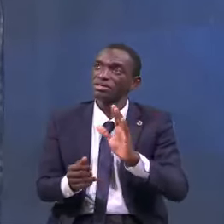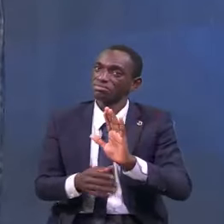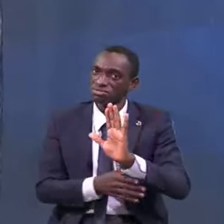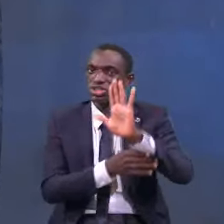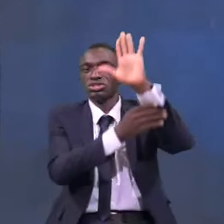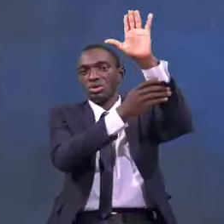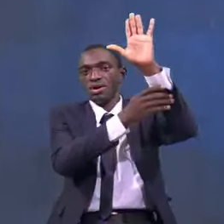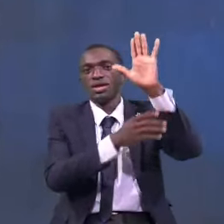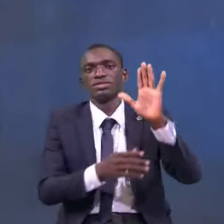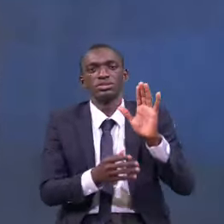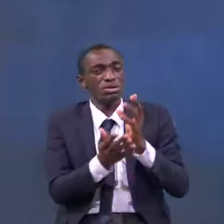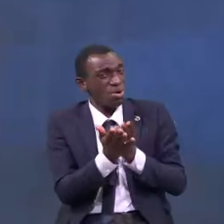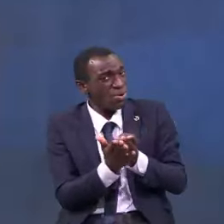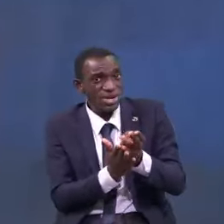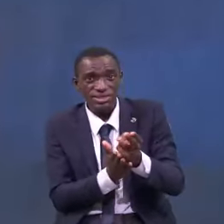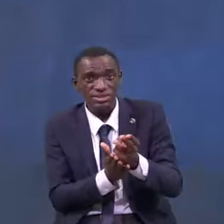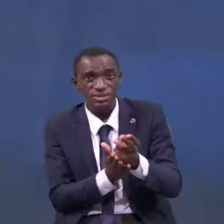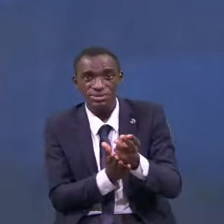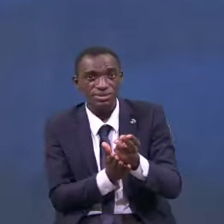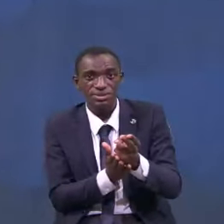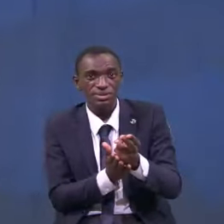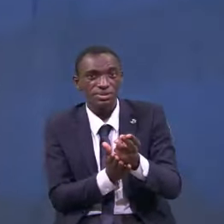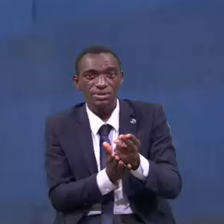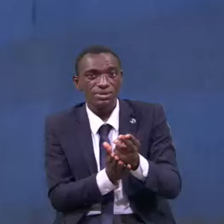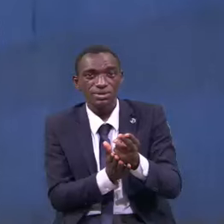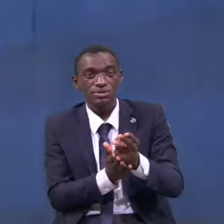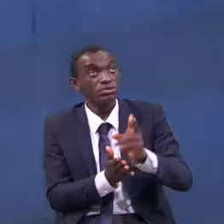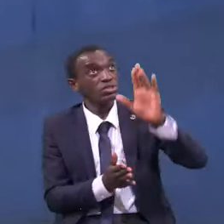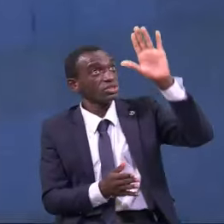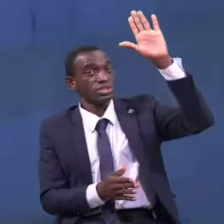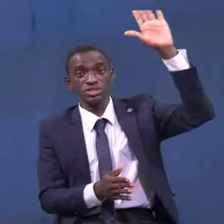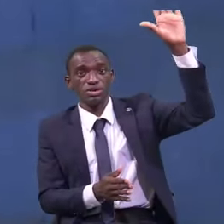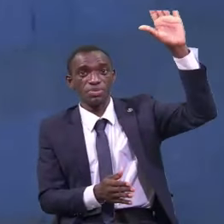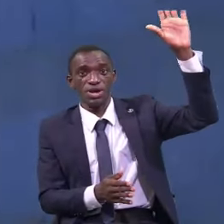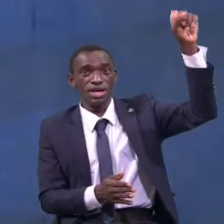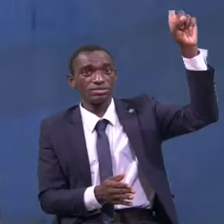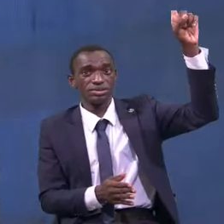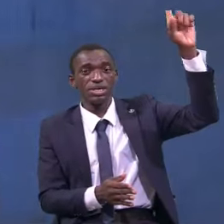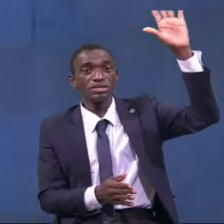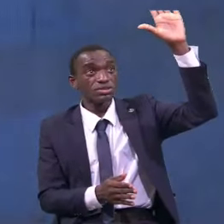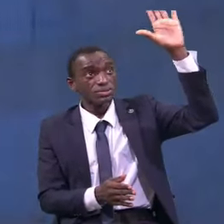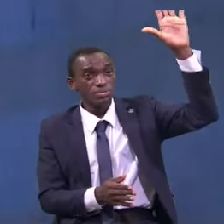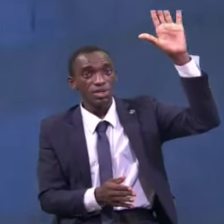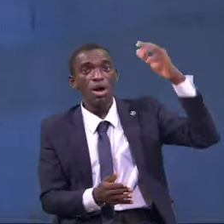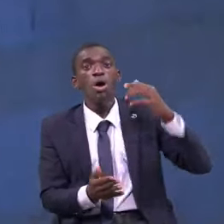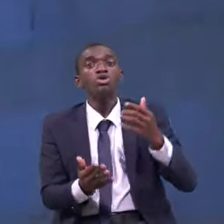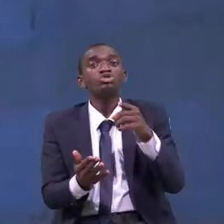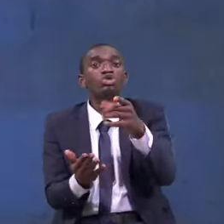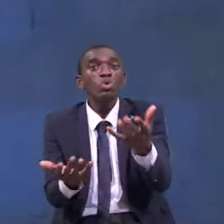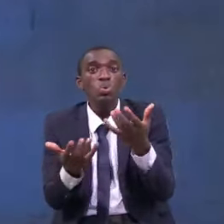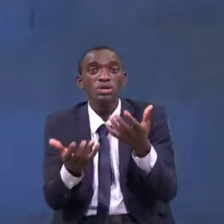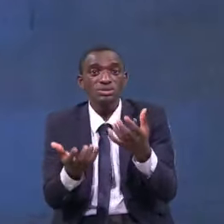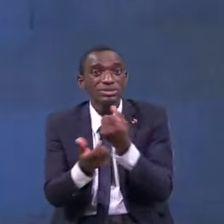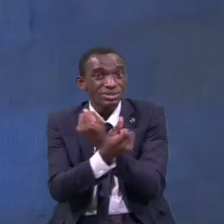In all sincerity. Wherever you are, raise up that hand. In all